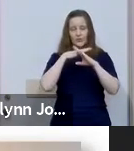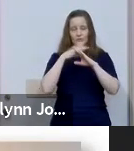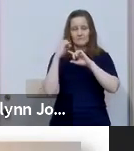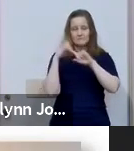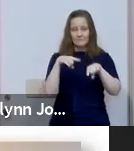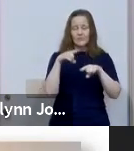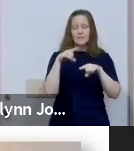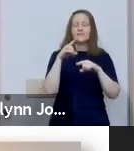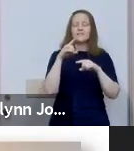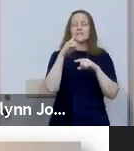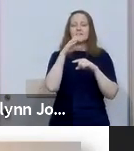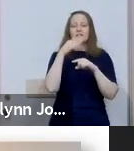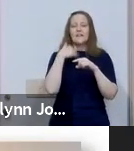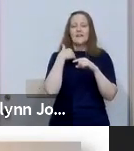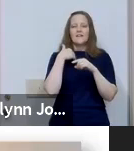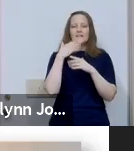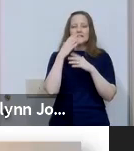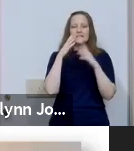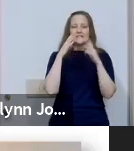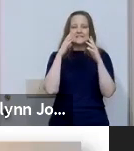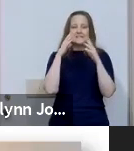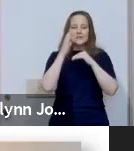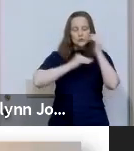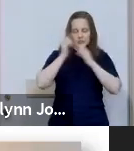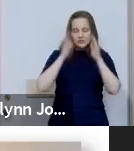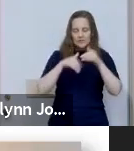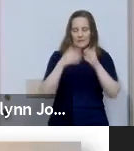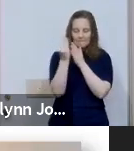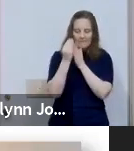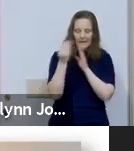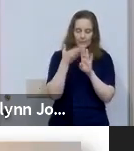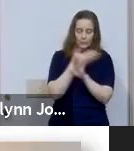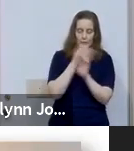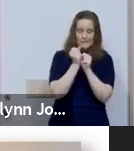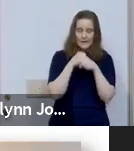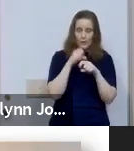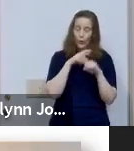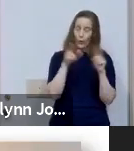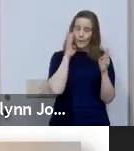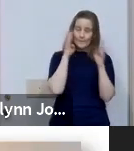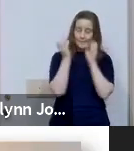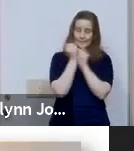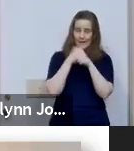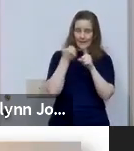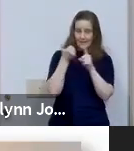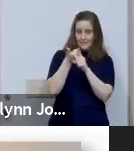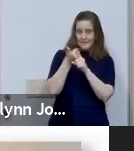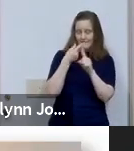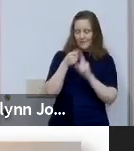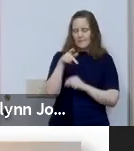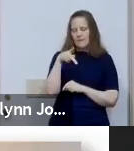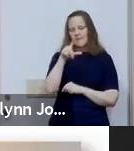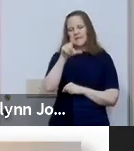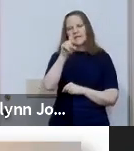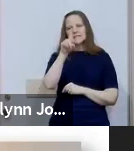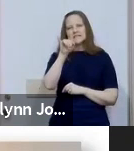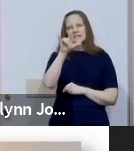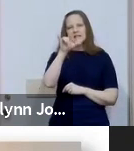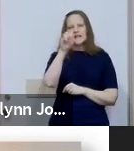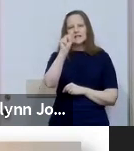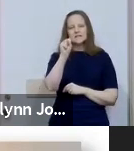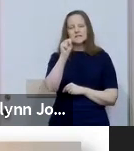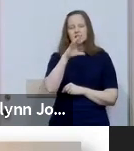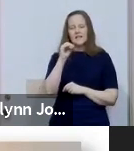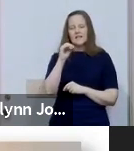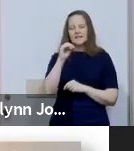The team instructors has been working either buying pre-made ones or creating them from sheets of plexiglass. Hand